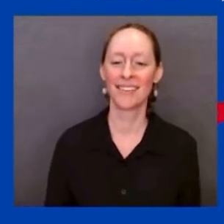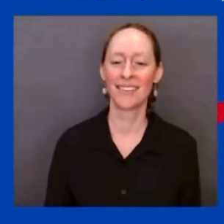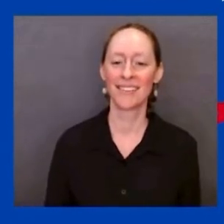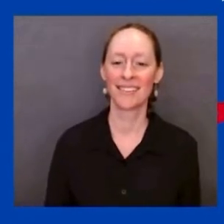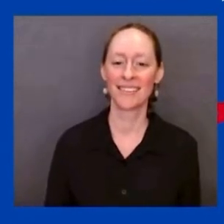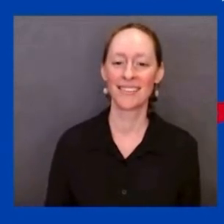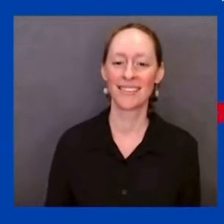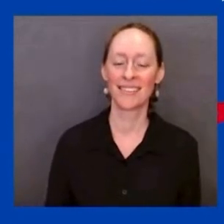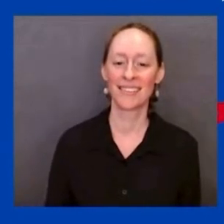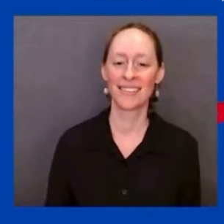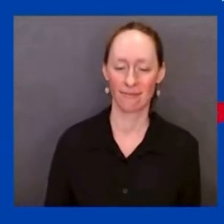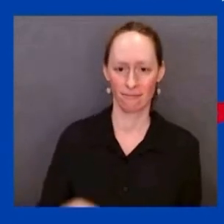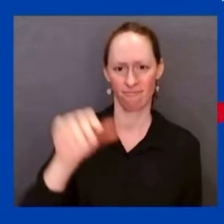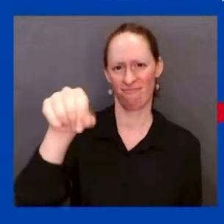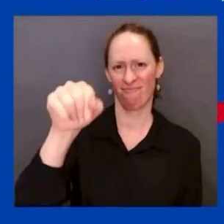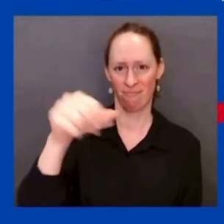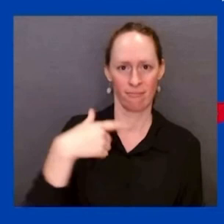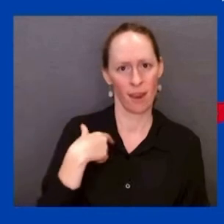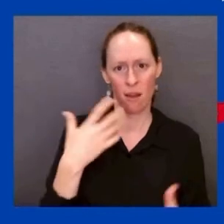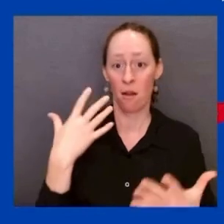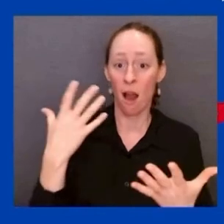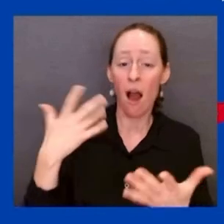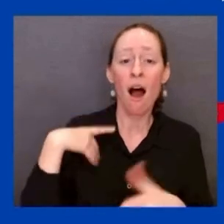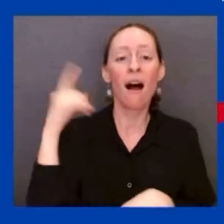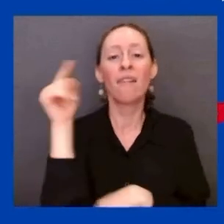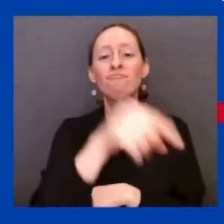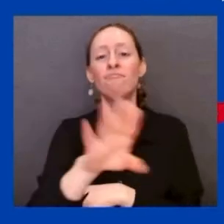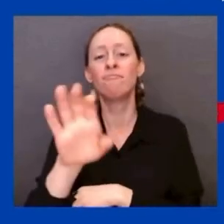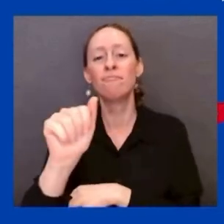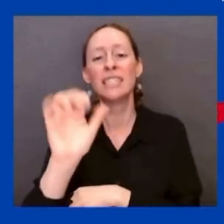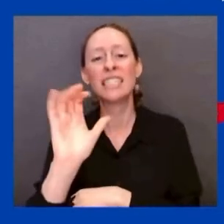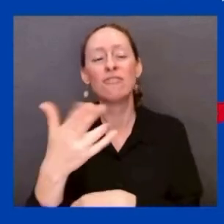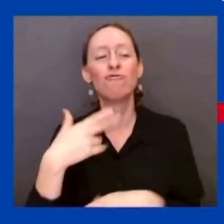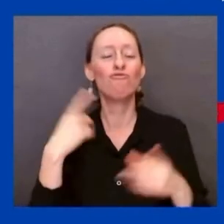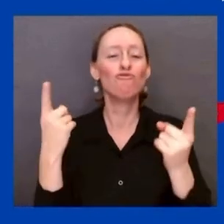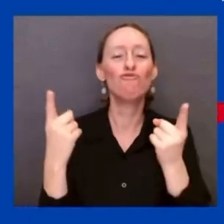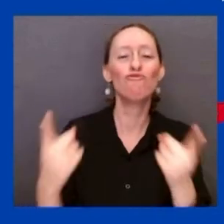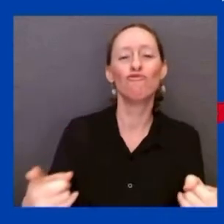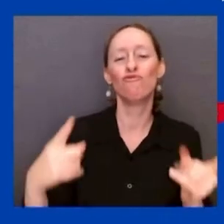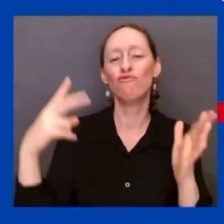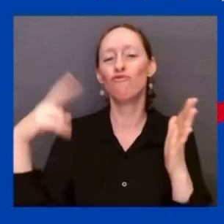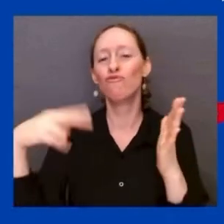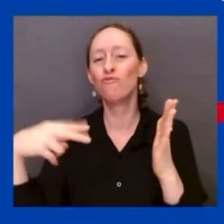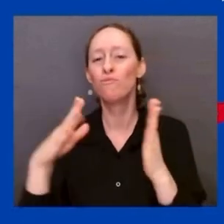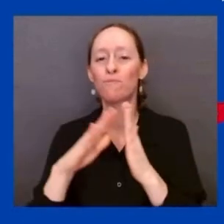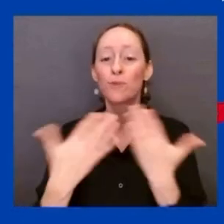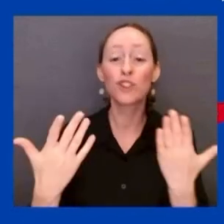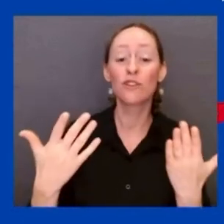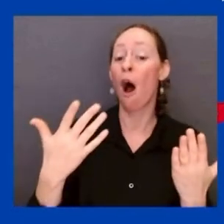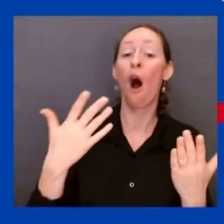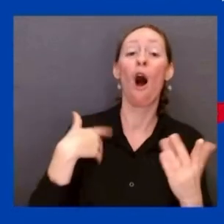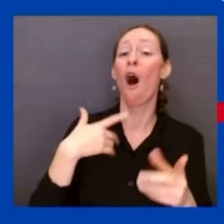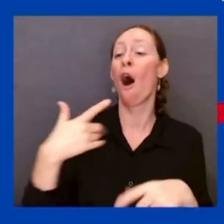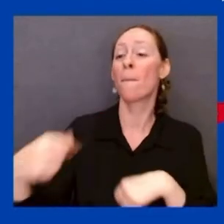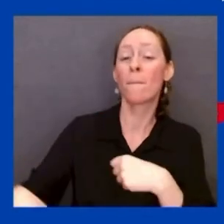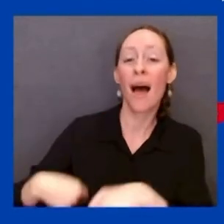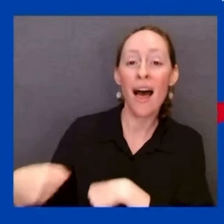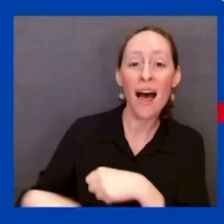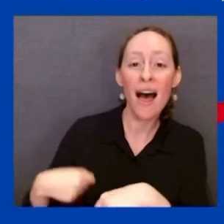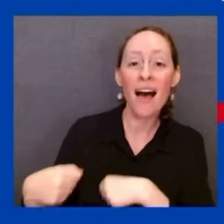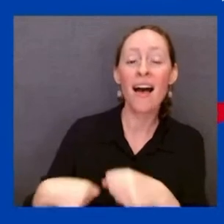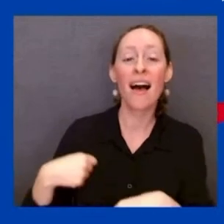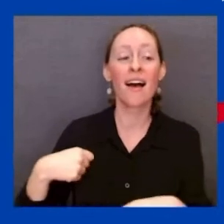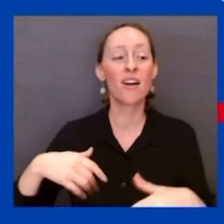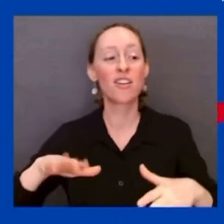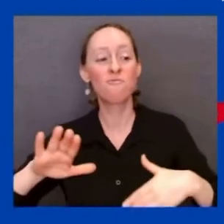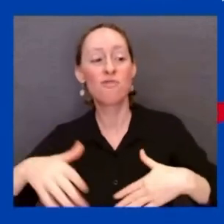going tomorrow. And I like to, you know, go for some bike rides and some walks. But, you know, even though I try not to think about the